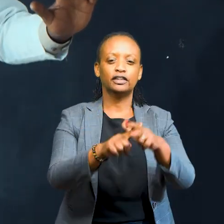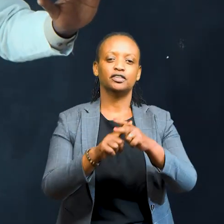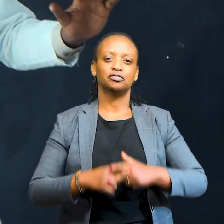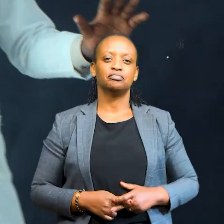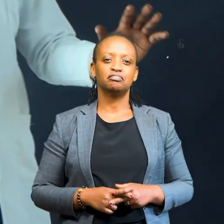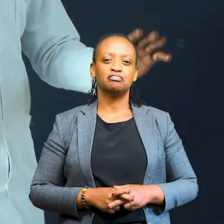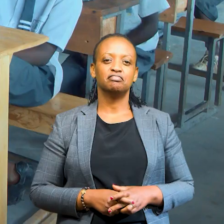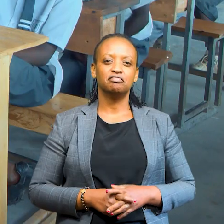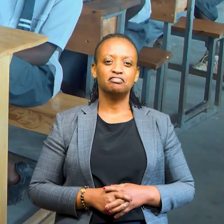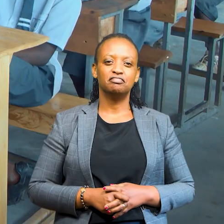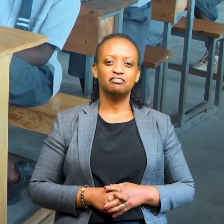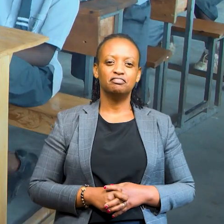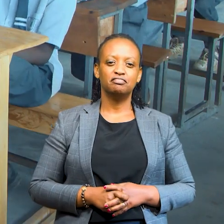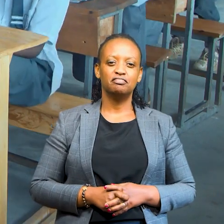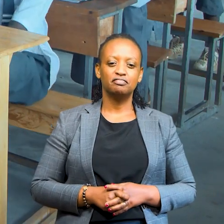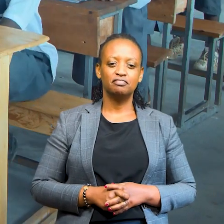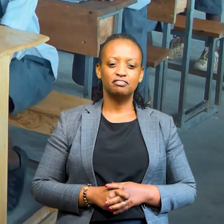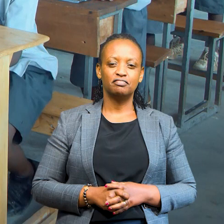start.